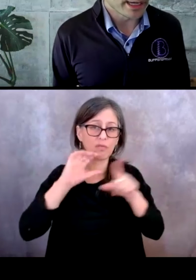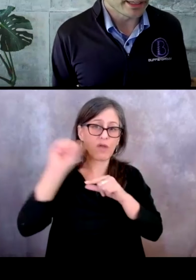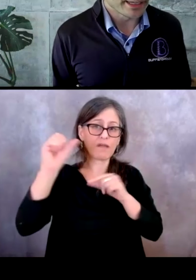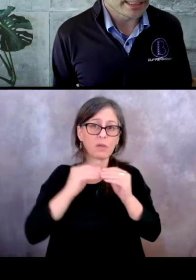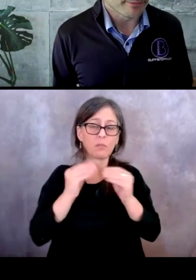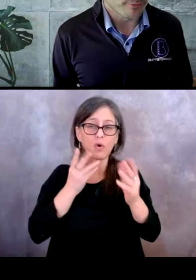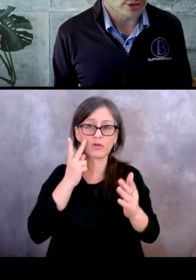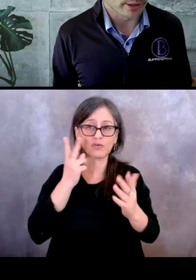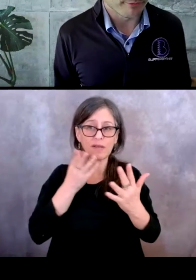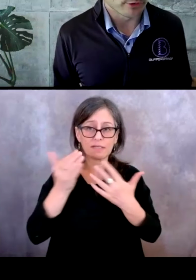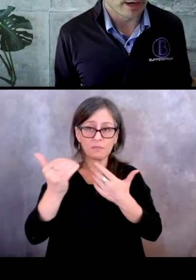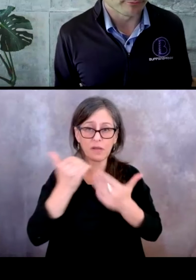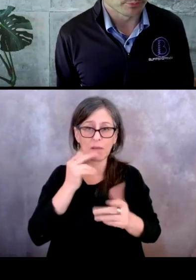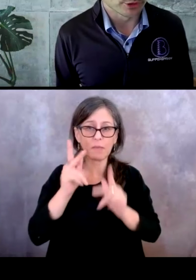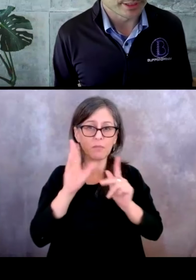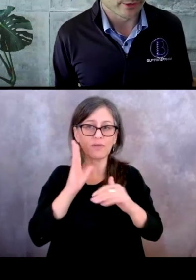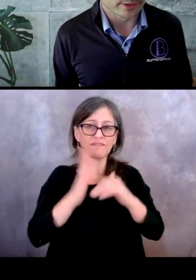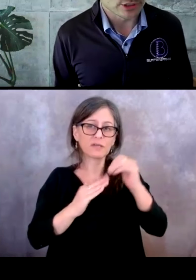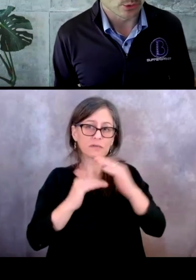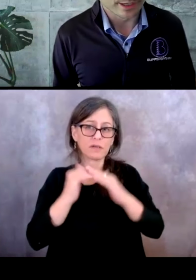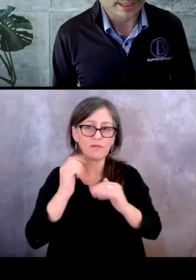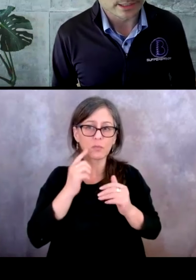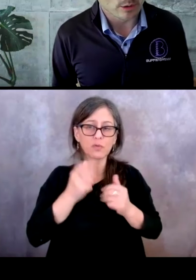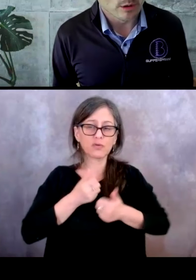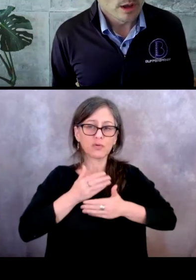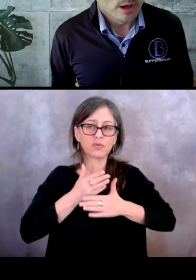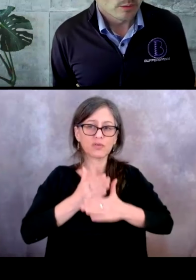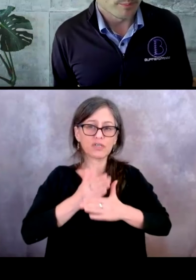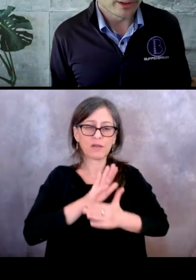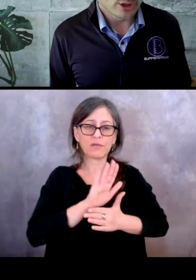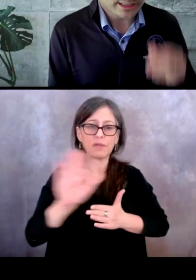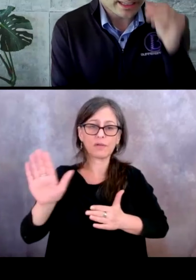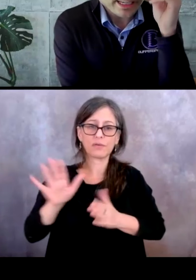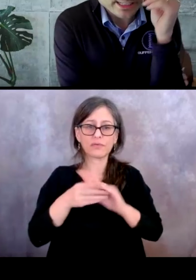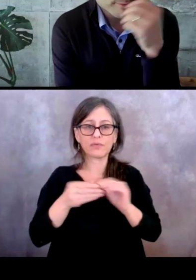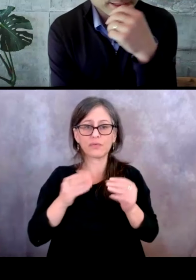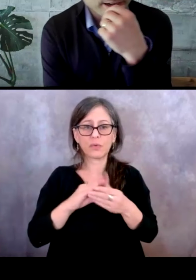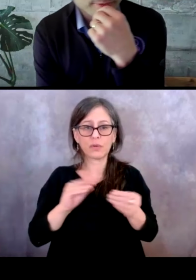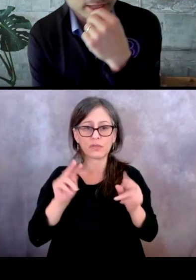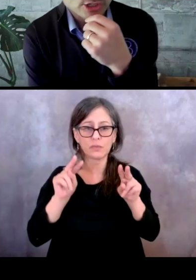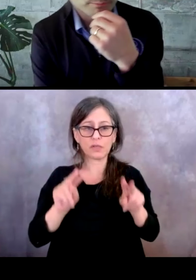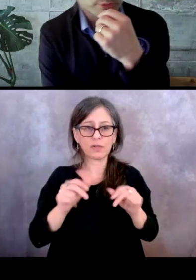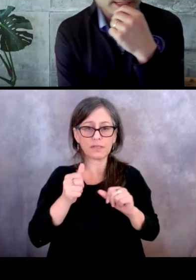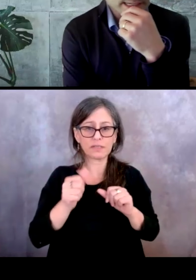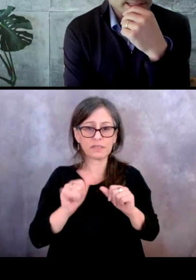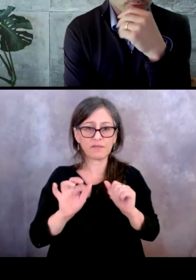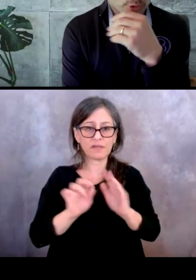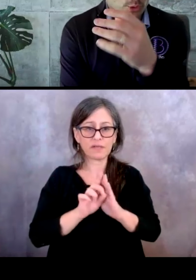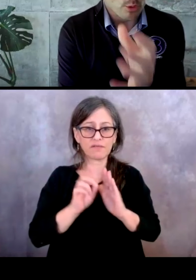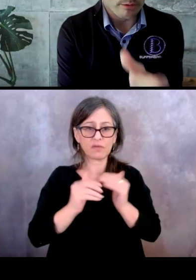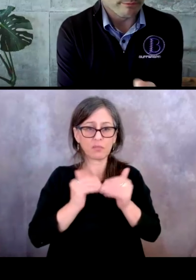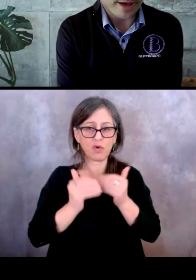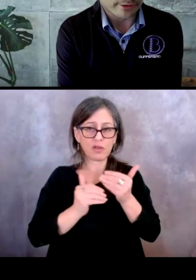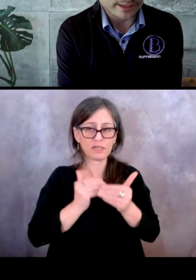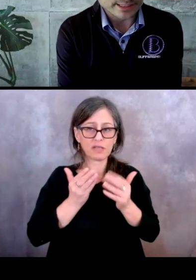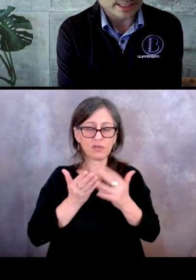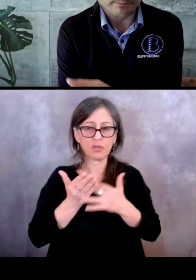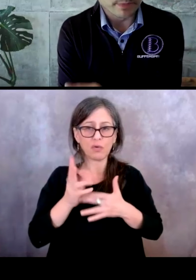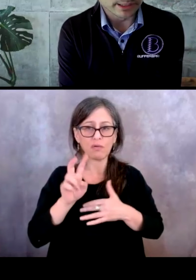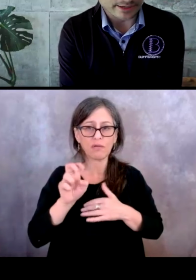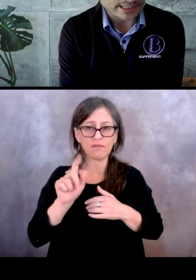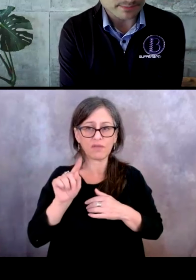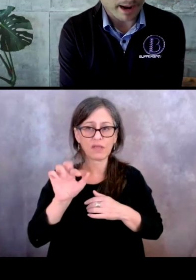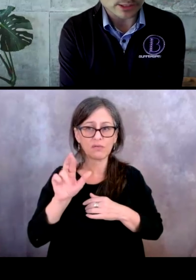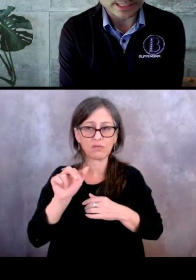more likely it is that folks are going to feel comfortable to tell their stories. So when we look at the self-identification process through